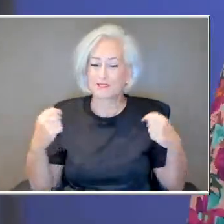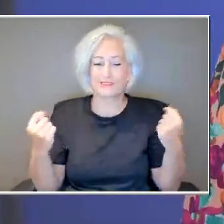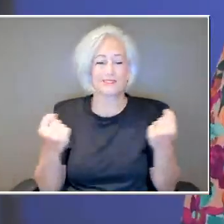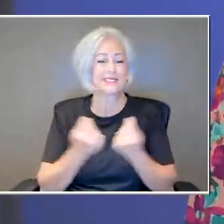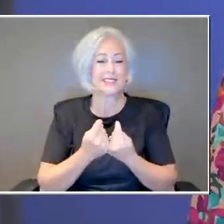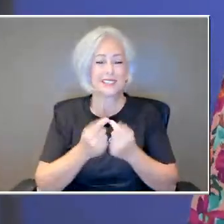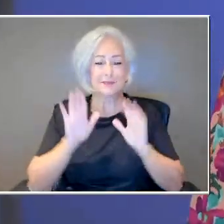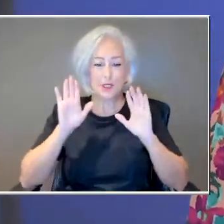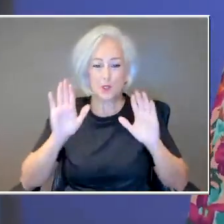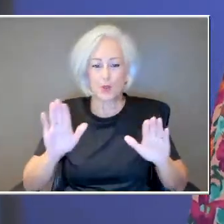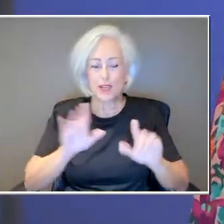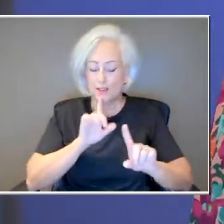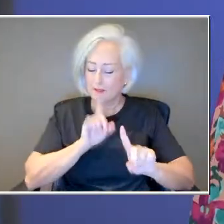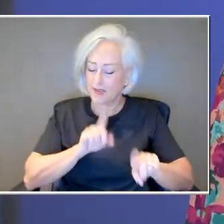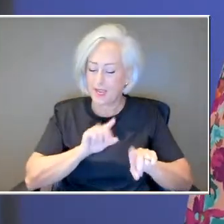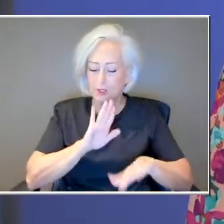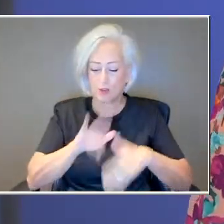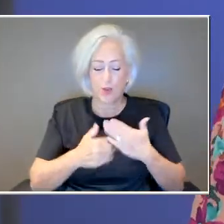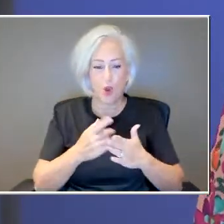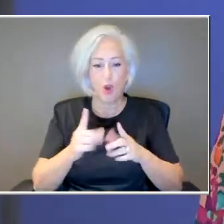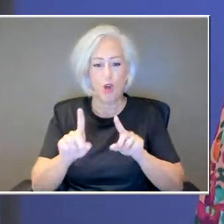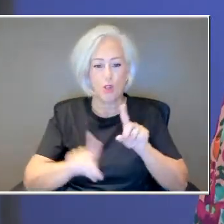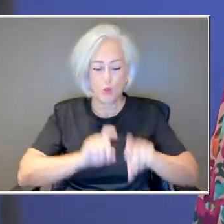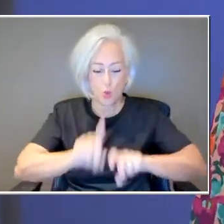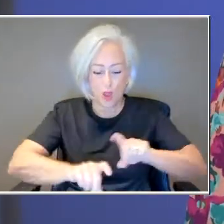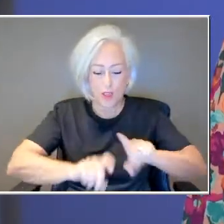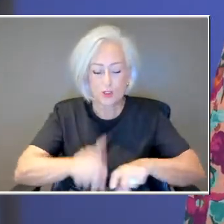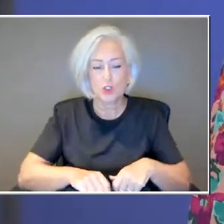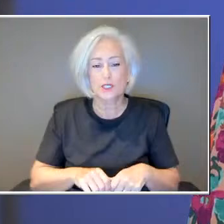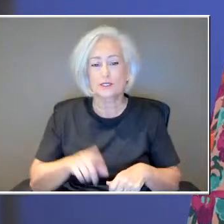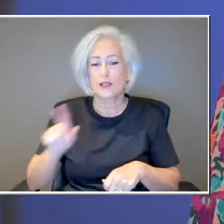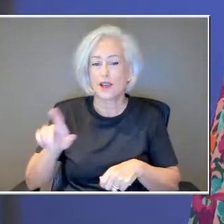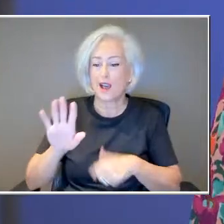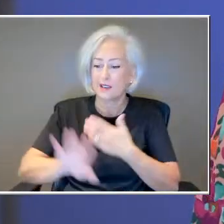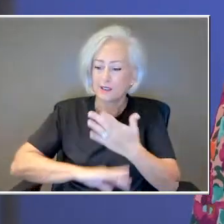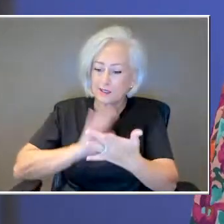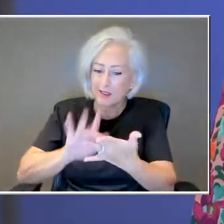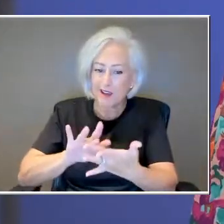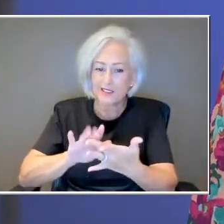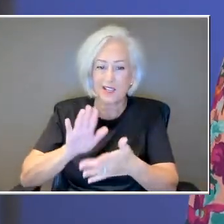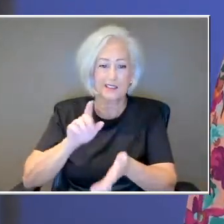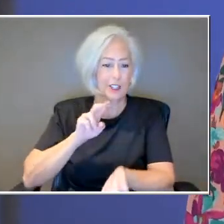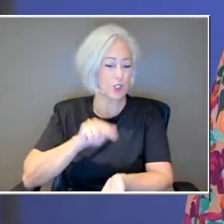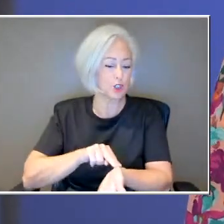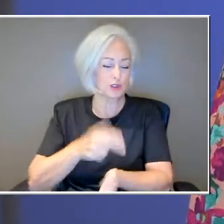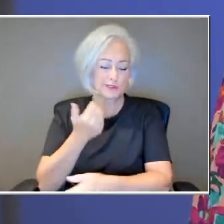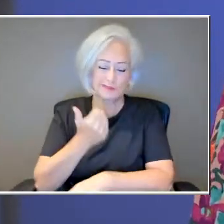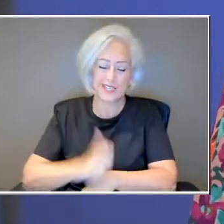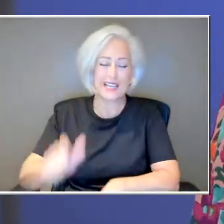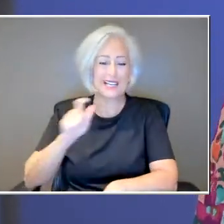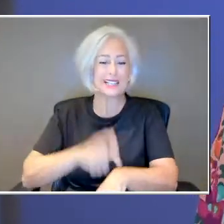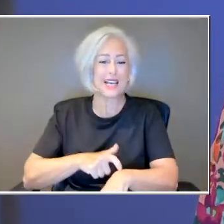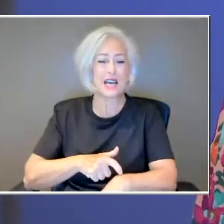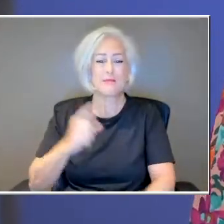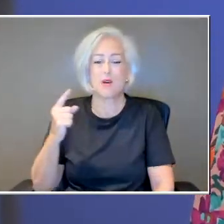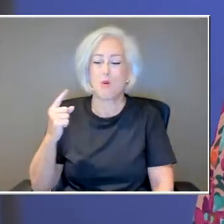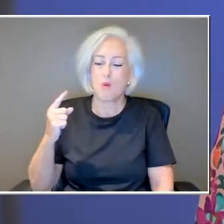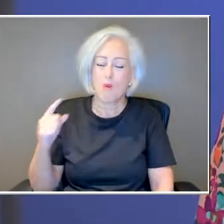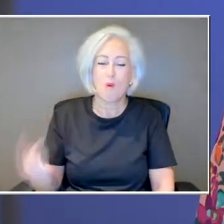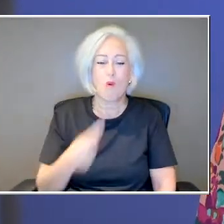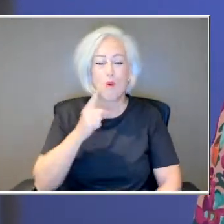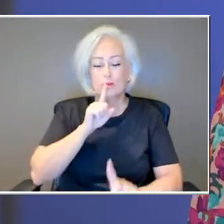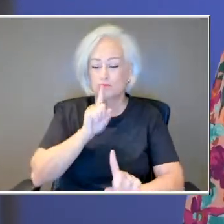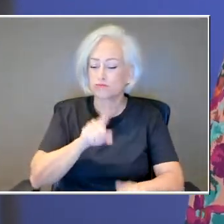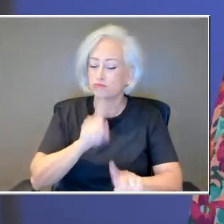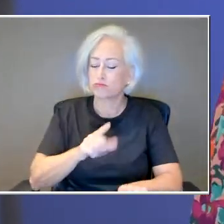answered all of our questions. I could call any of their nurses at any time, and they would always answer anything,